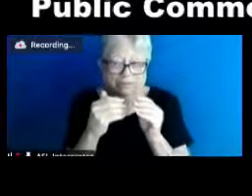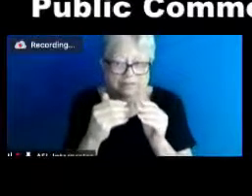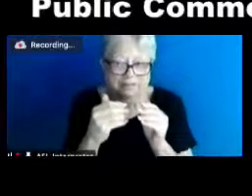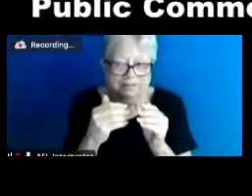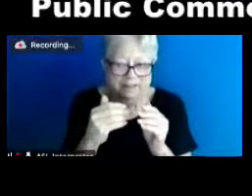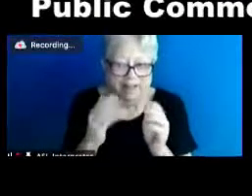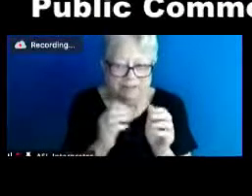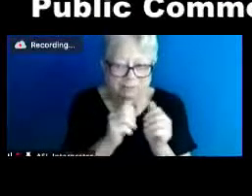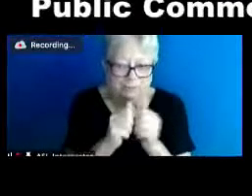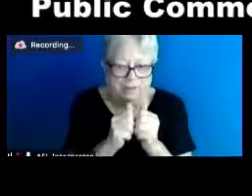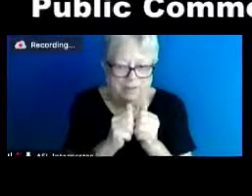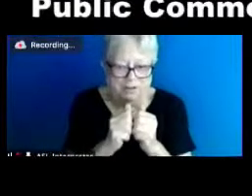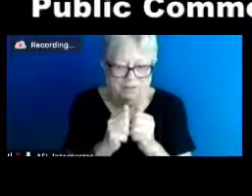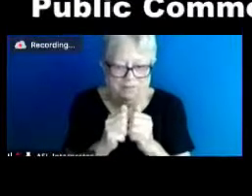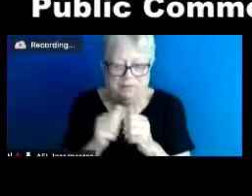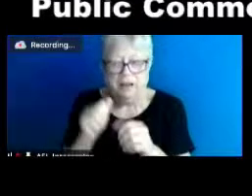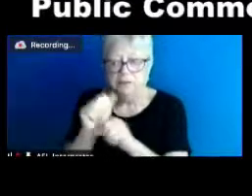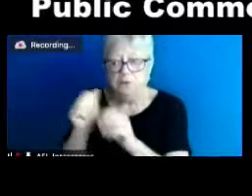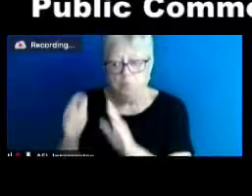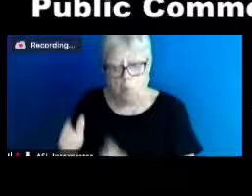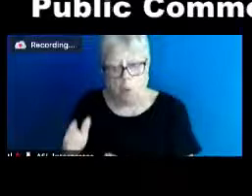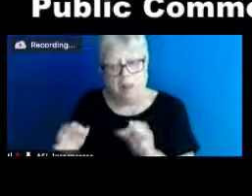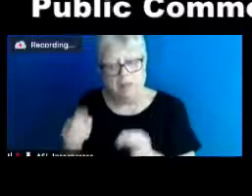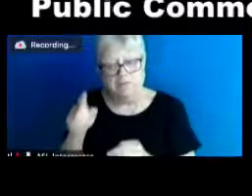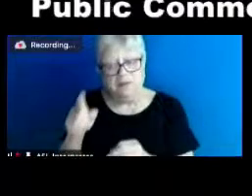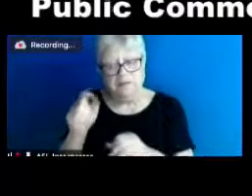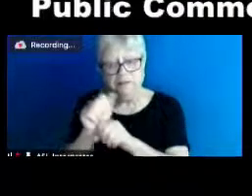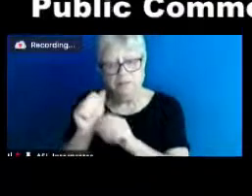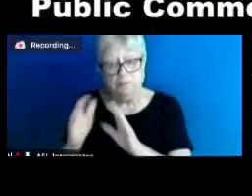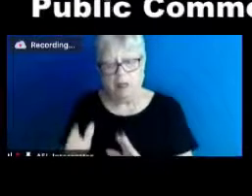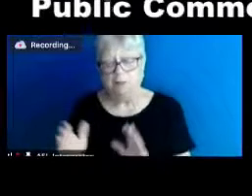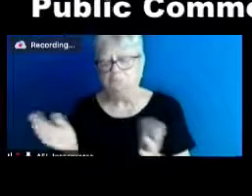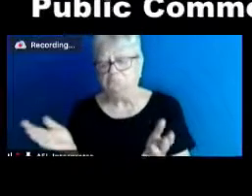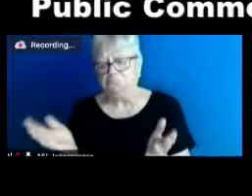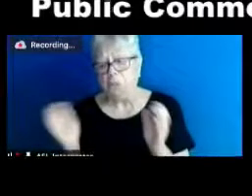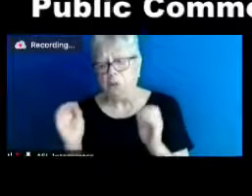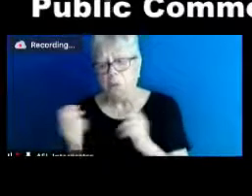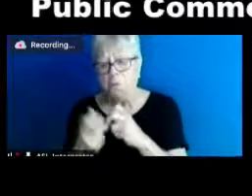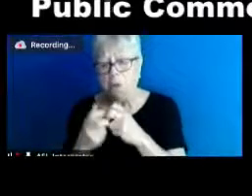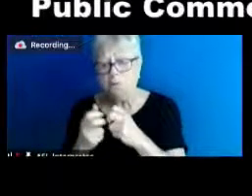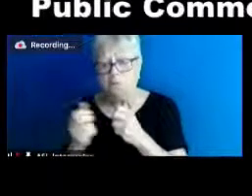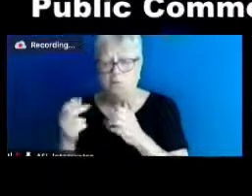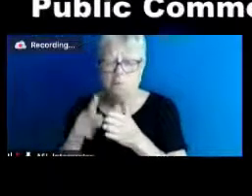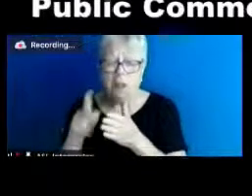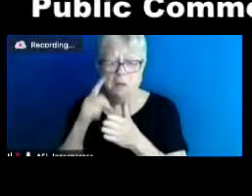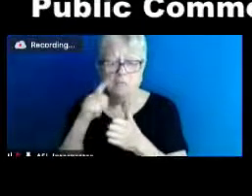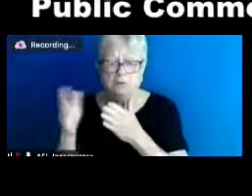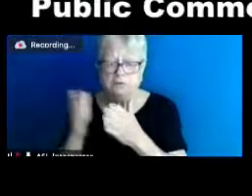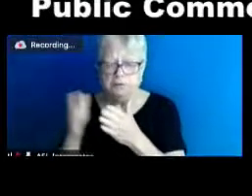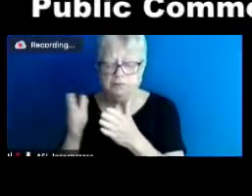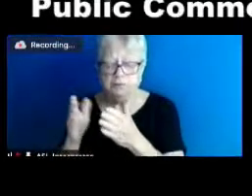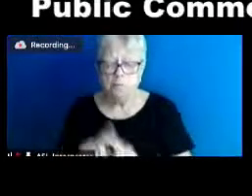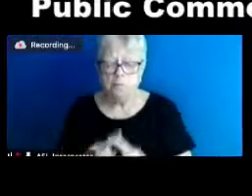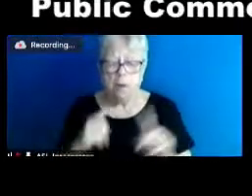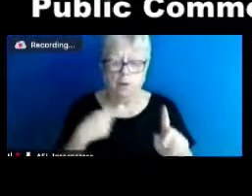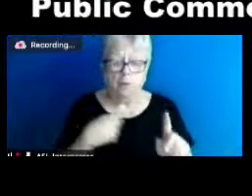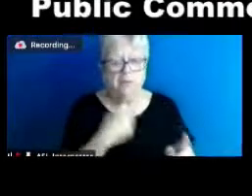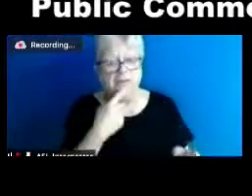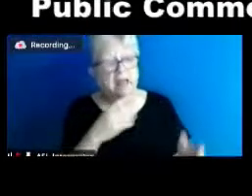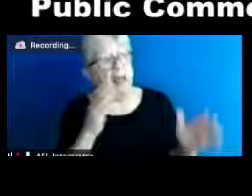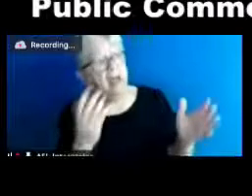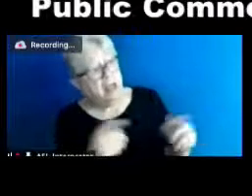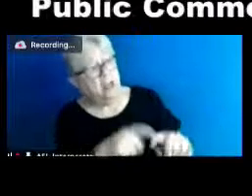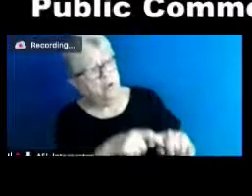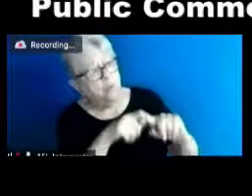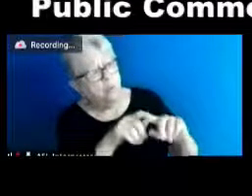they're an employee, if Mr. Becker's an employee, no problem with paying for services. But we say, well, hey, wait a minute. If they're